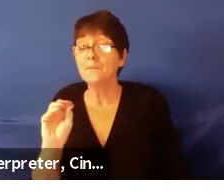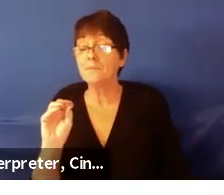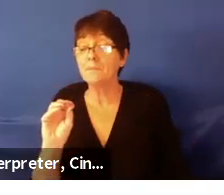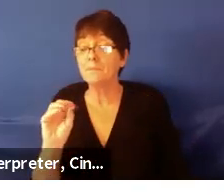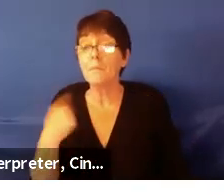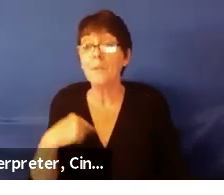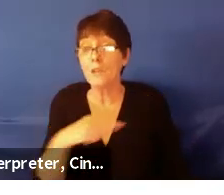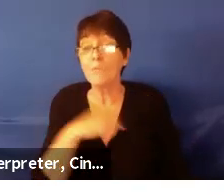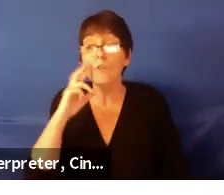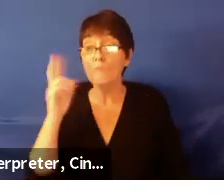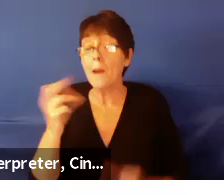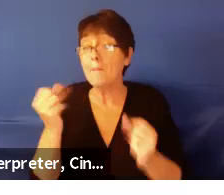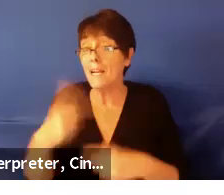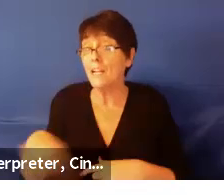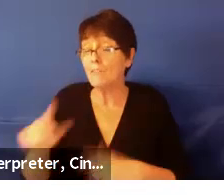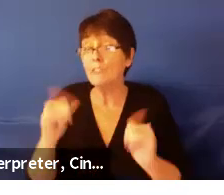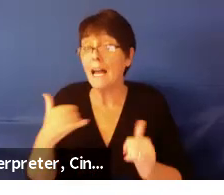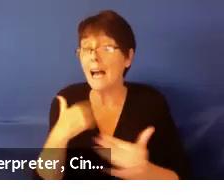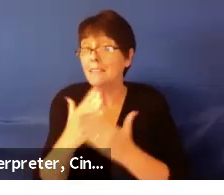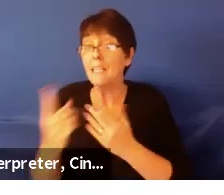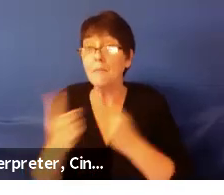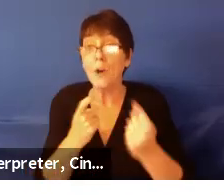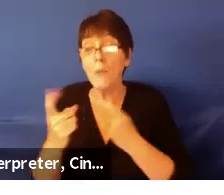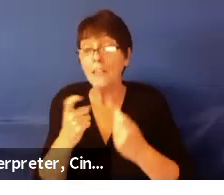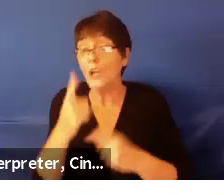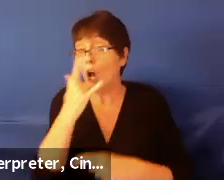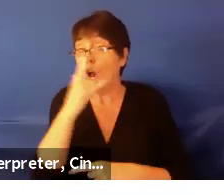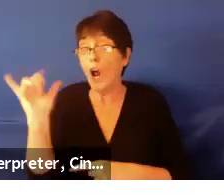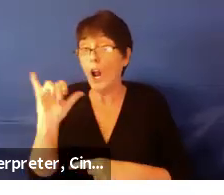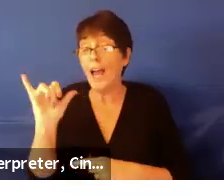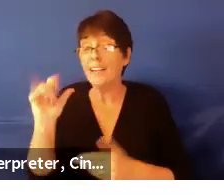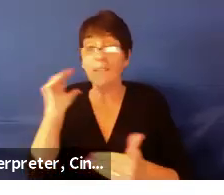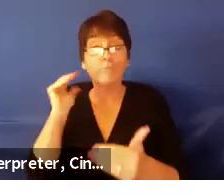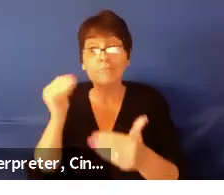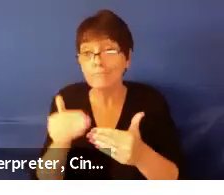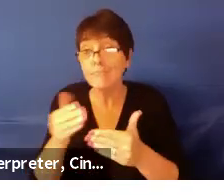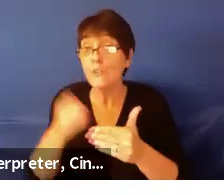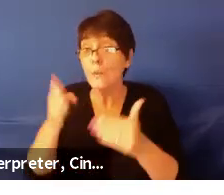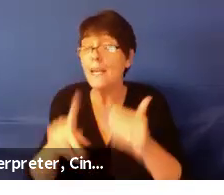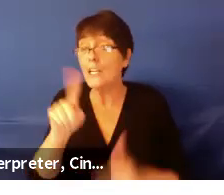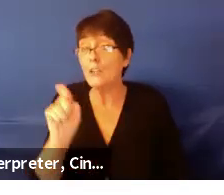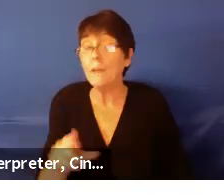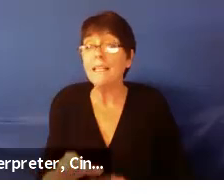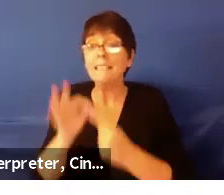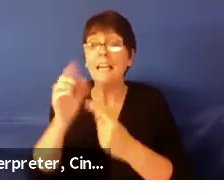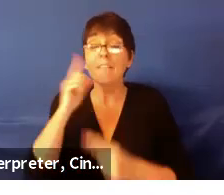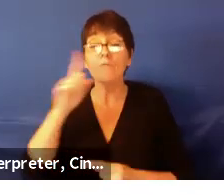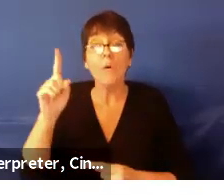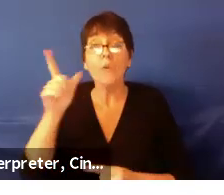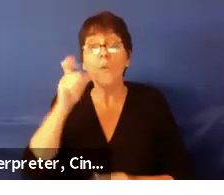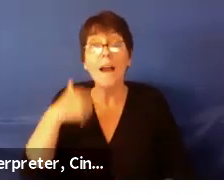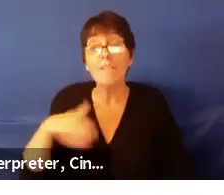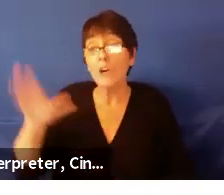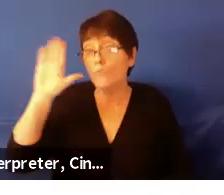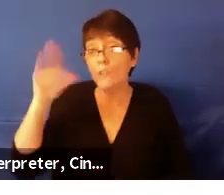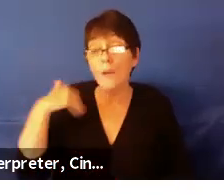We realize that many of you may still have questions. It looks like we're actually at the end of the questions. So except for the person who has a hand raised, if you have